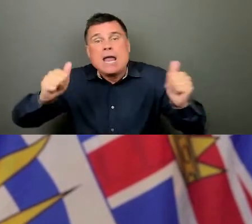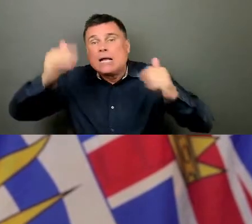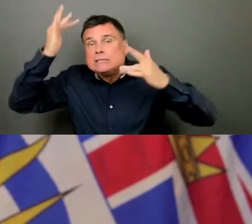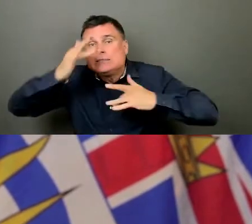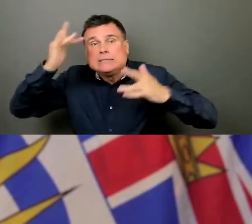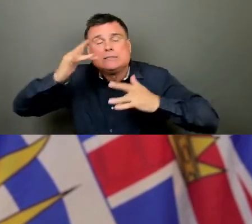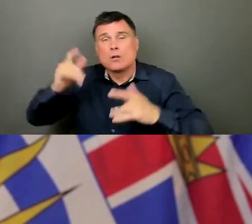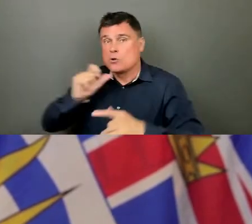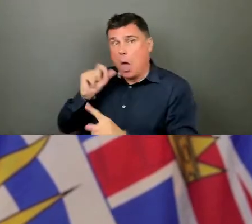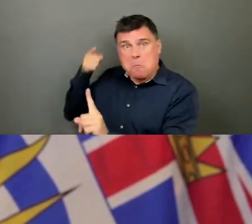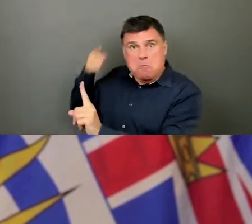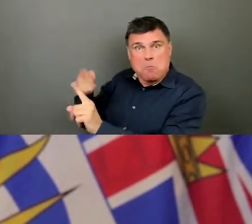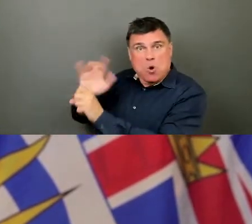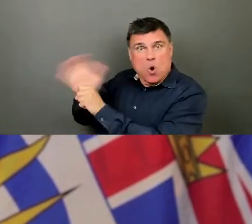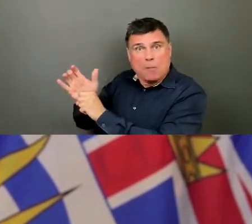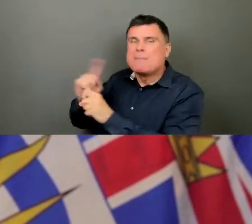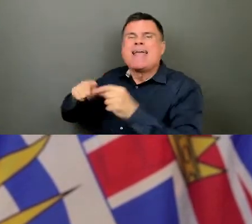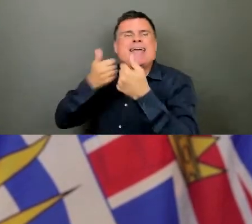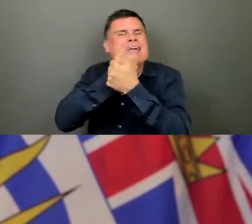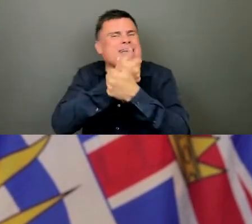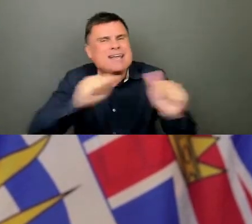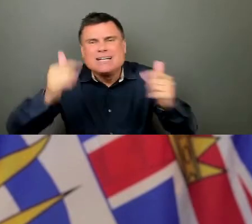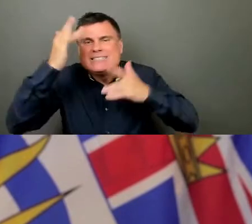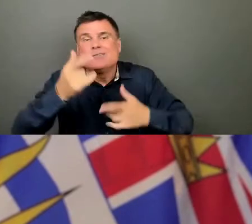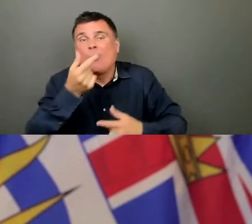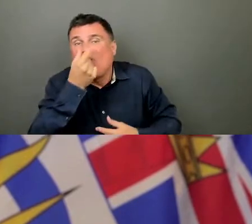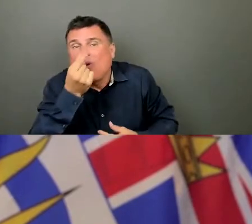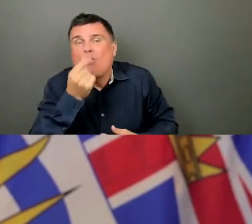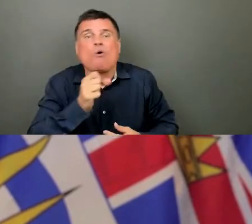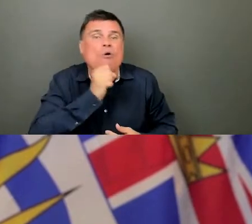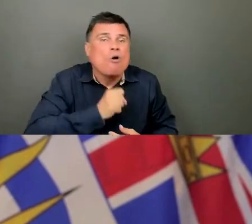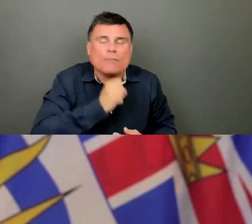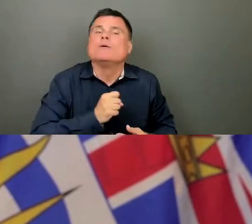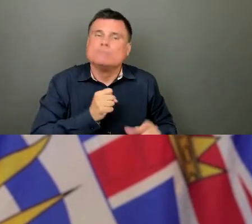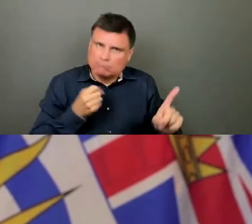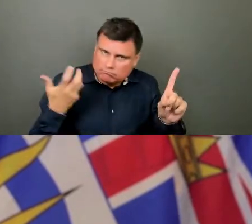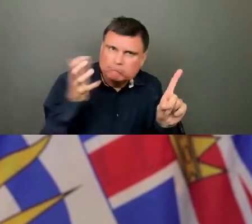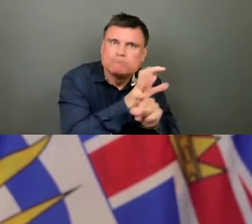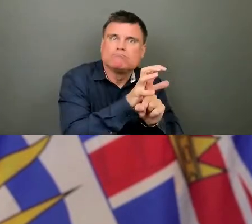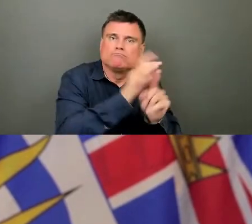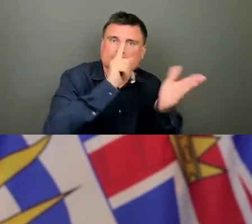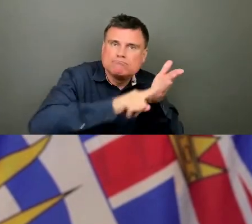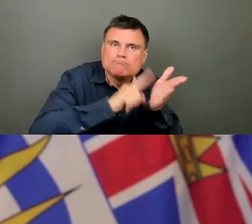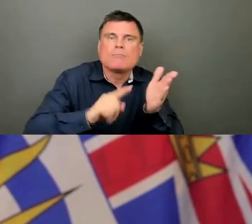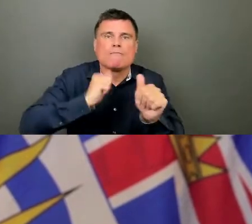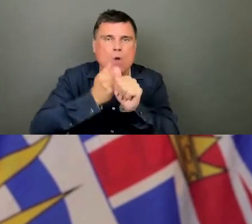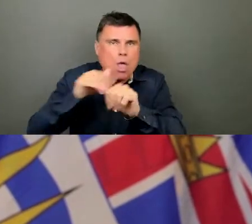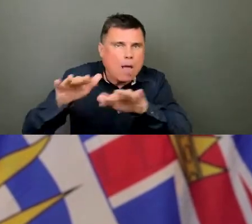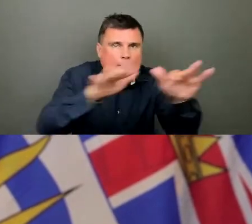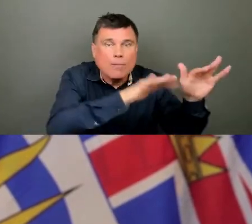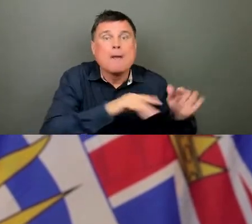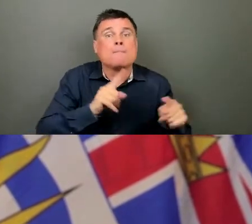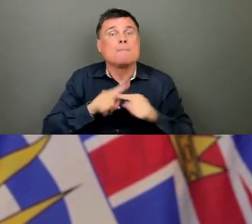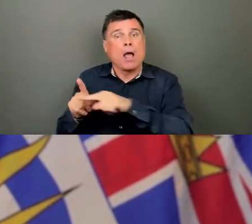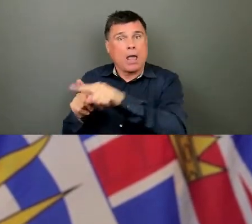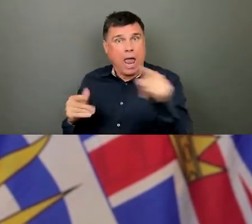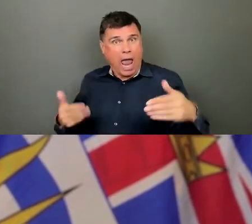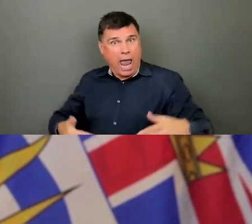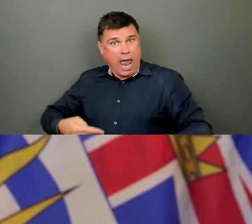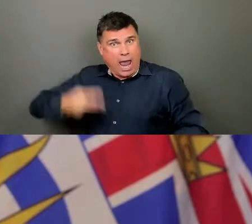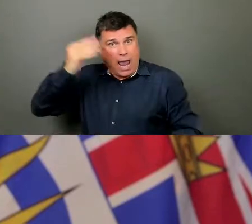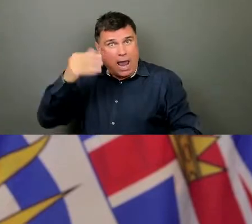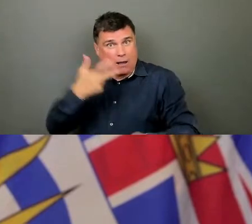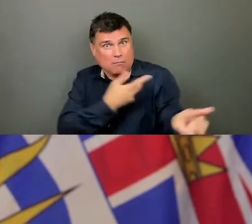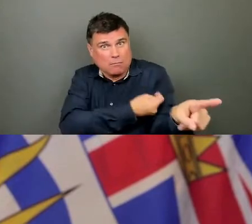It will be slightly different this year because the risk is different with the high rates of immunization that we're seeing. And we've seen